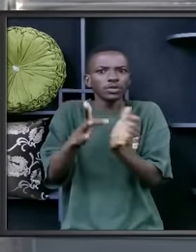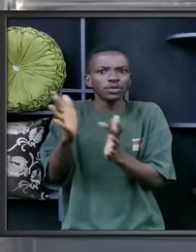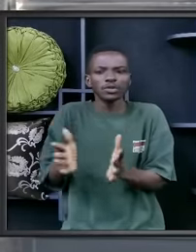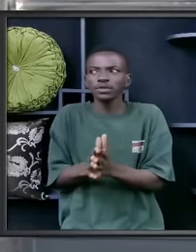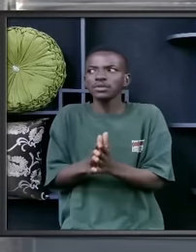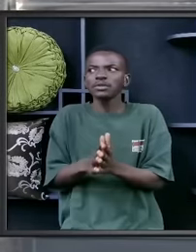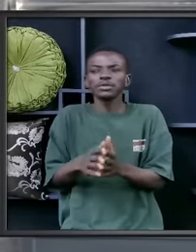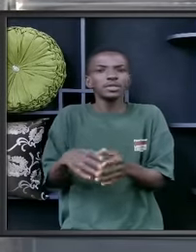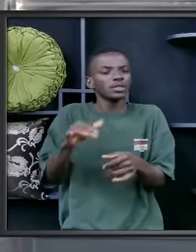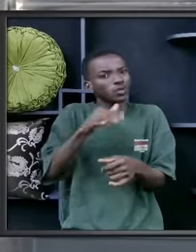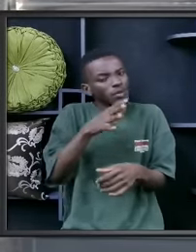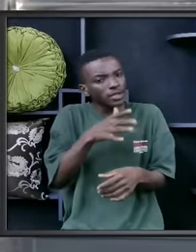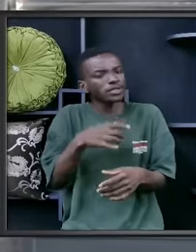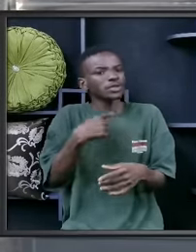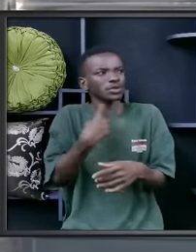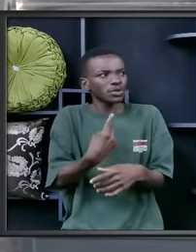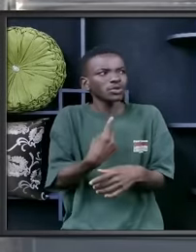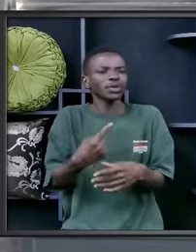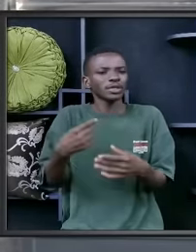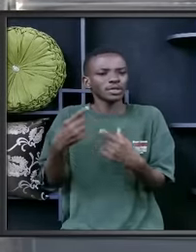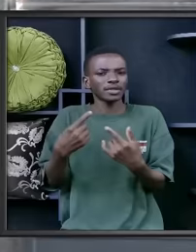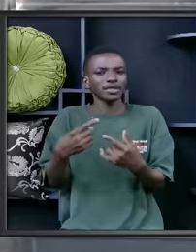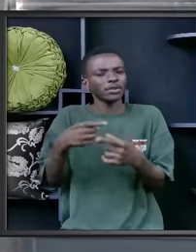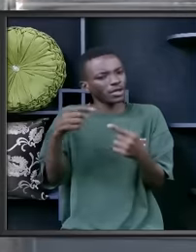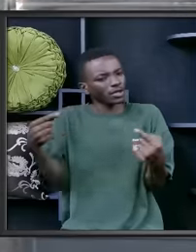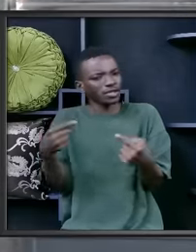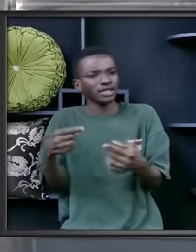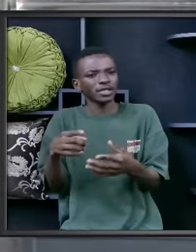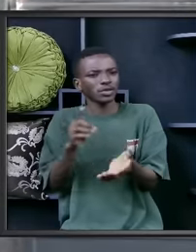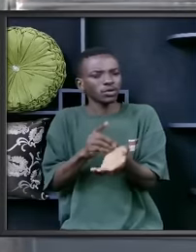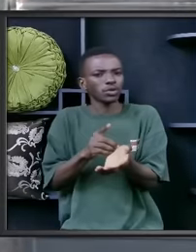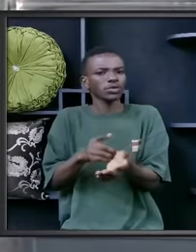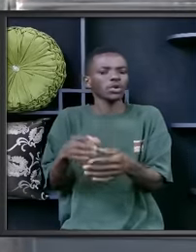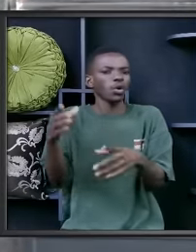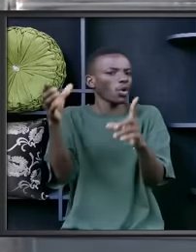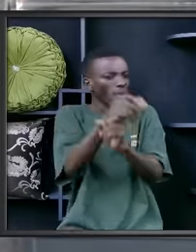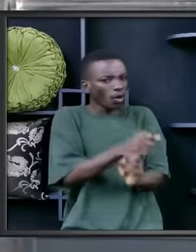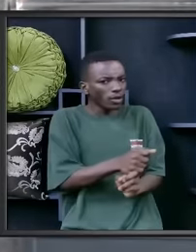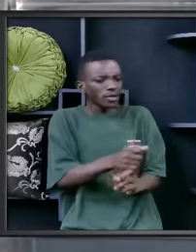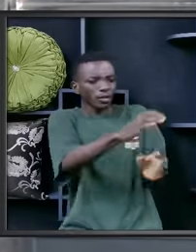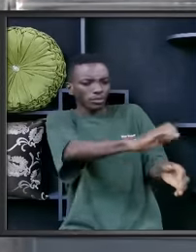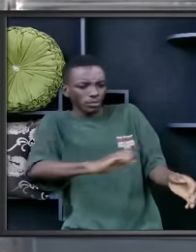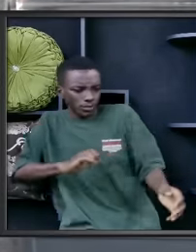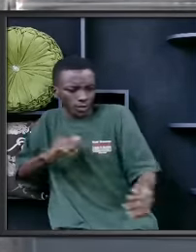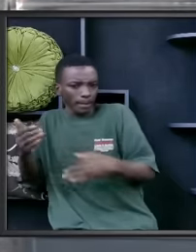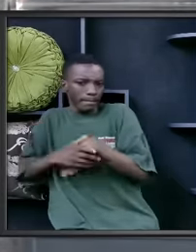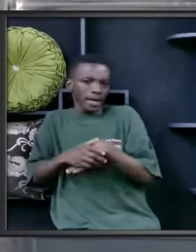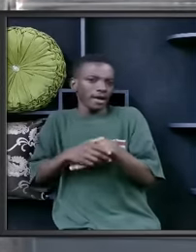thing. This woman talk this thing. And I was against him. He can't, doctor can't rush him. Can't hold me. Can't pull me, push me